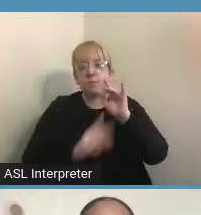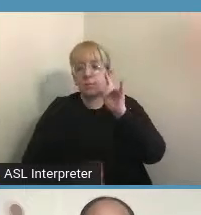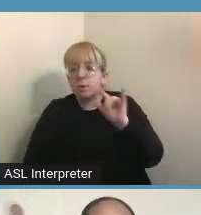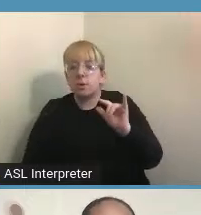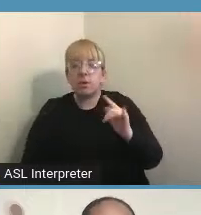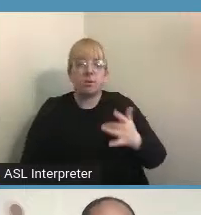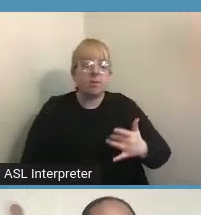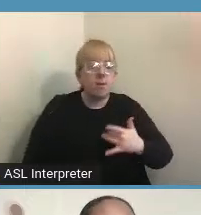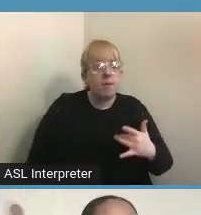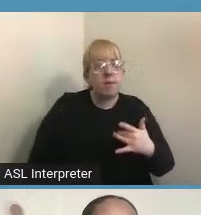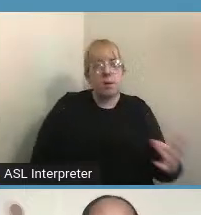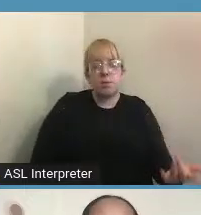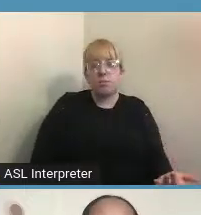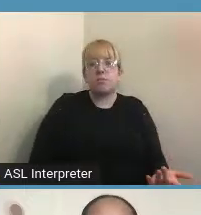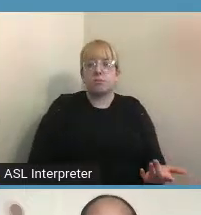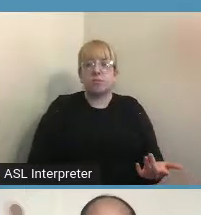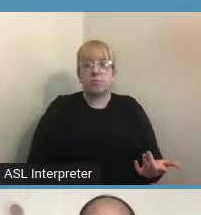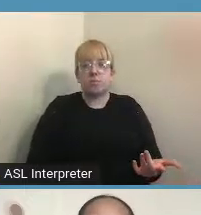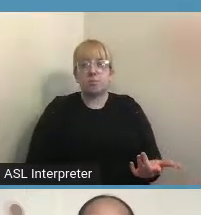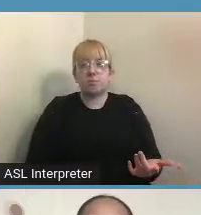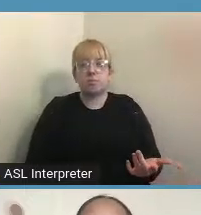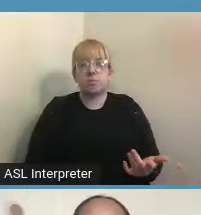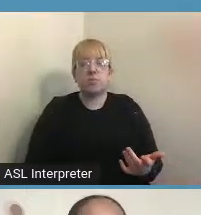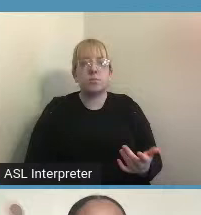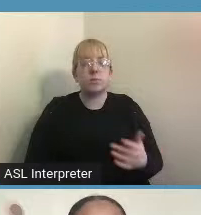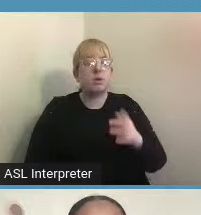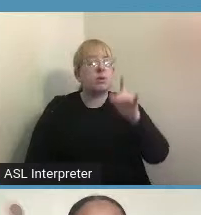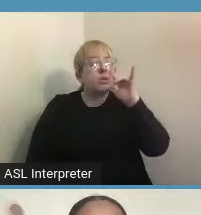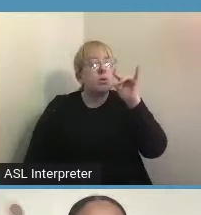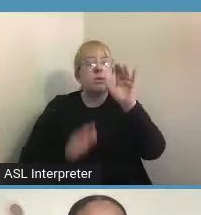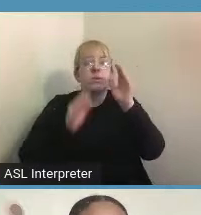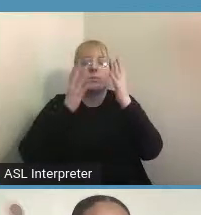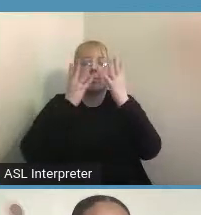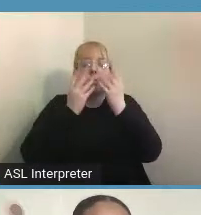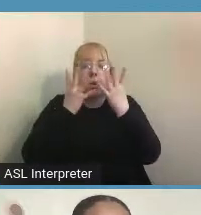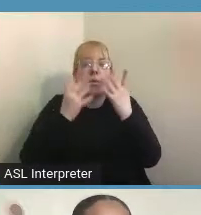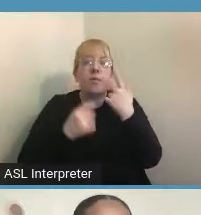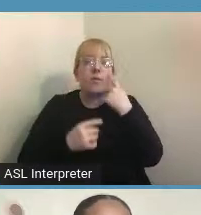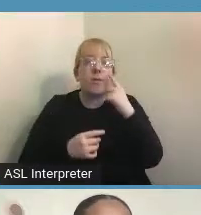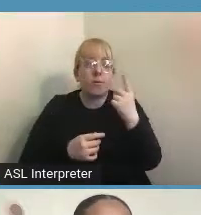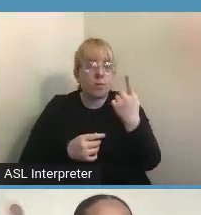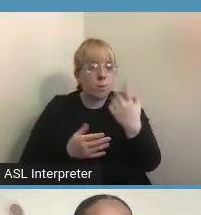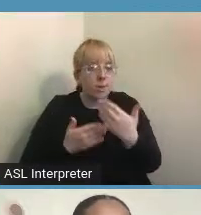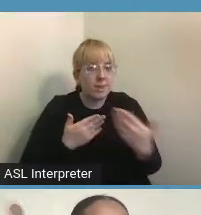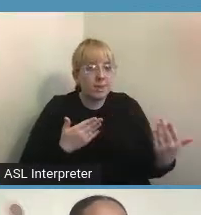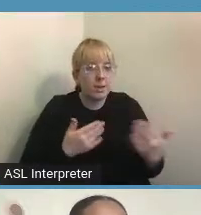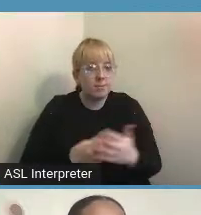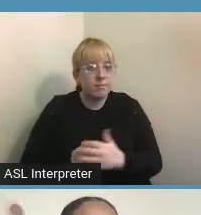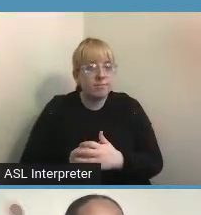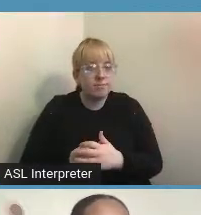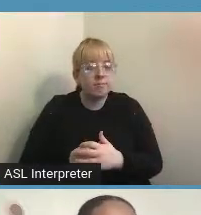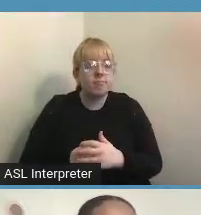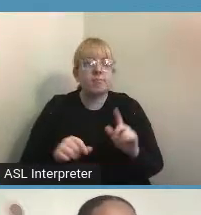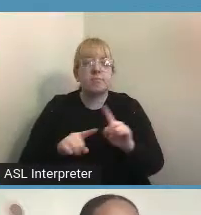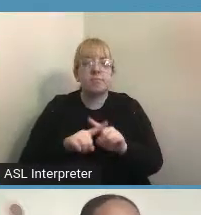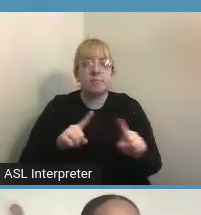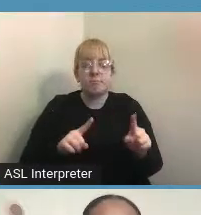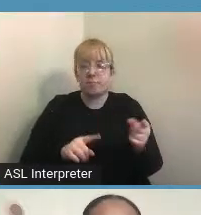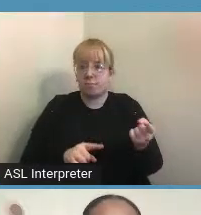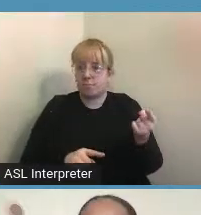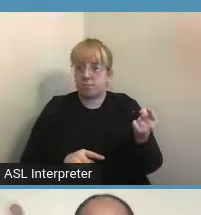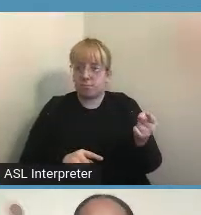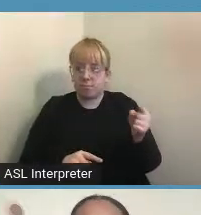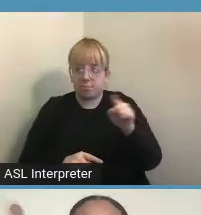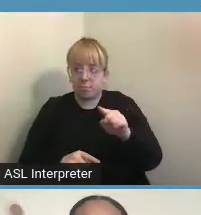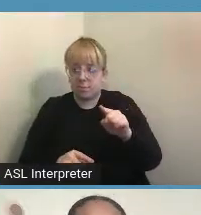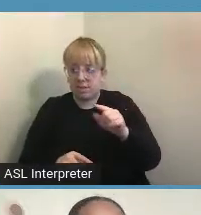that just, it looks beautiful for one thing, But then when you go to a next object,